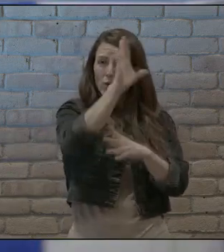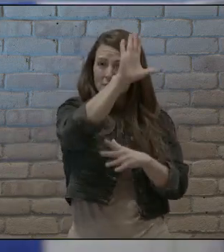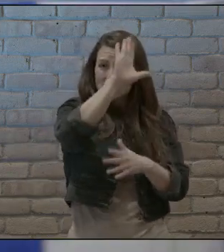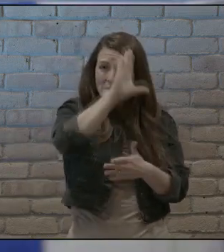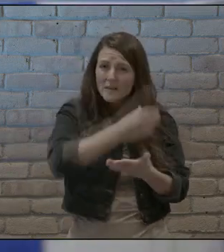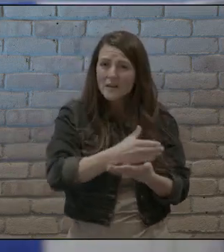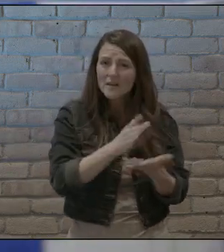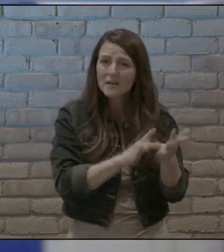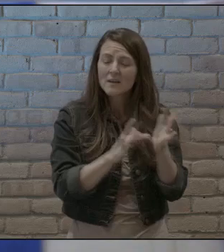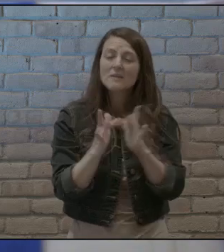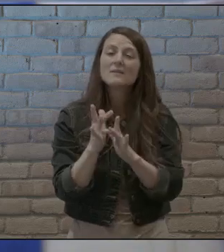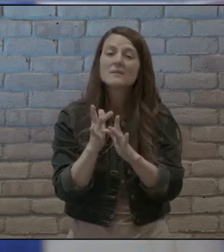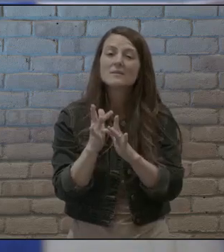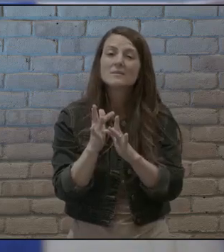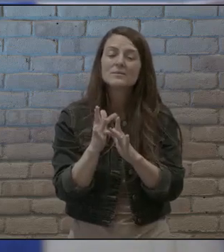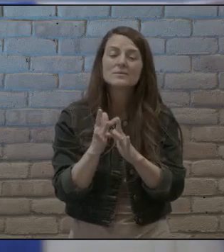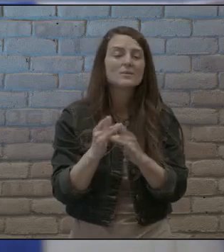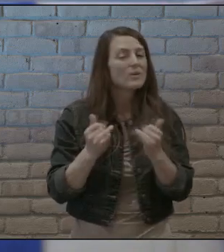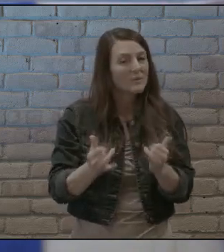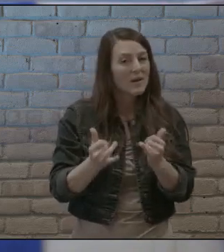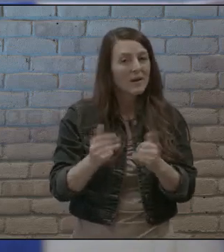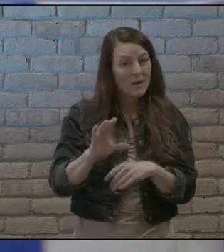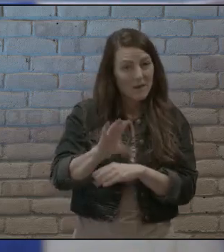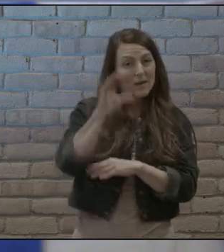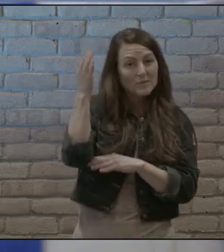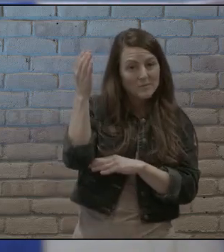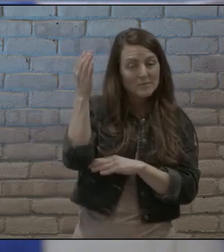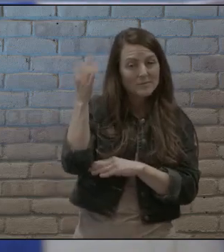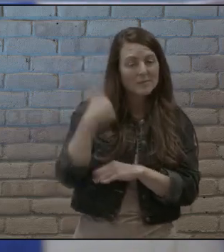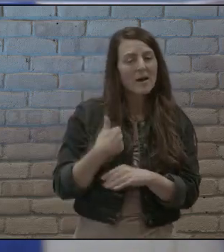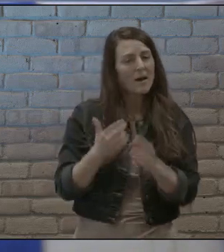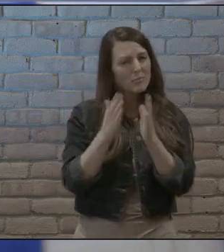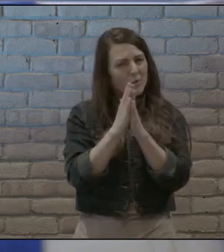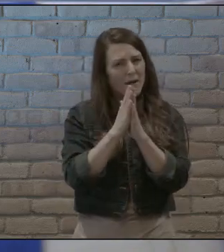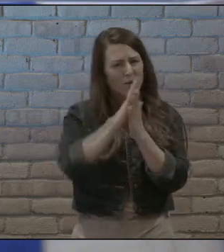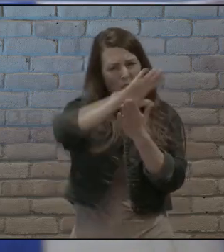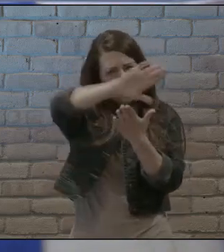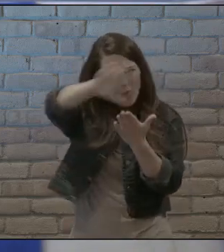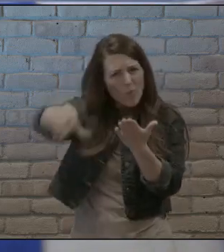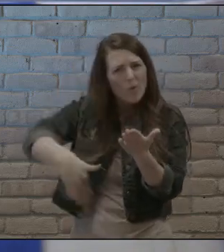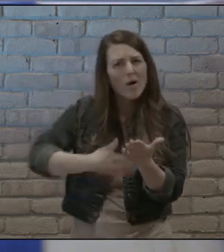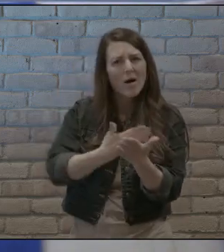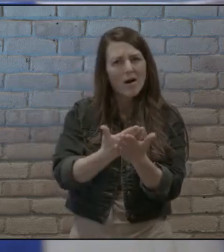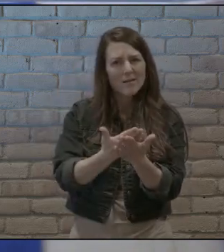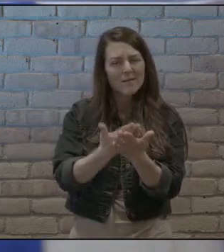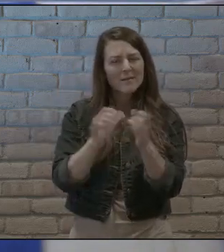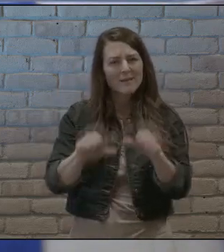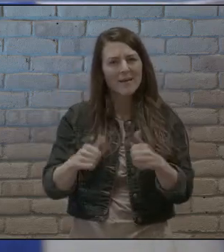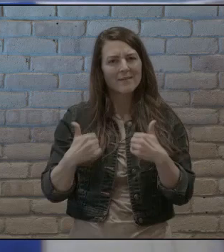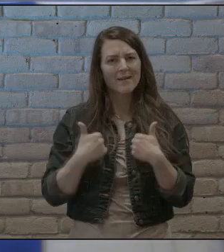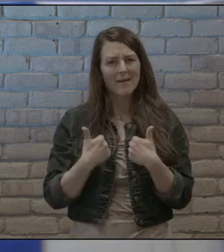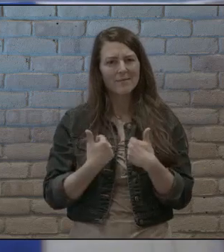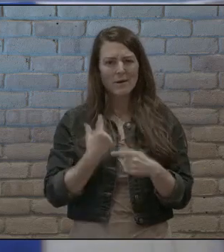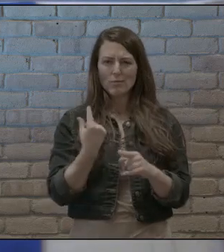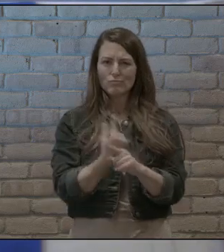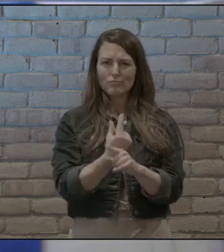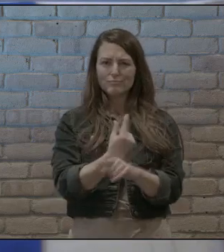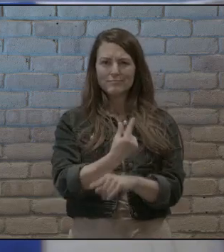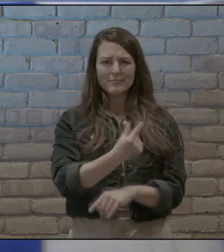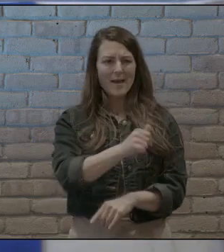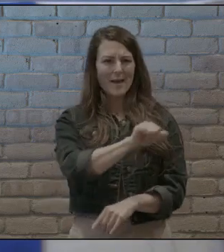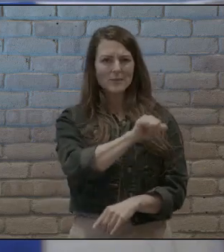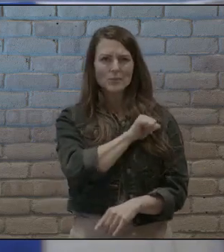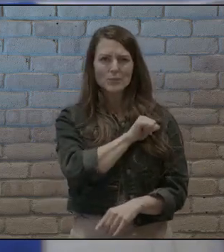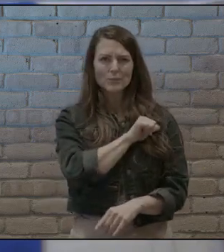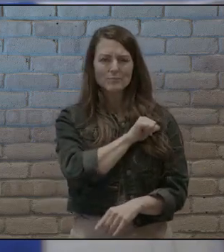And so this Christmas, I'm praying that all of us can have a right attitude that